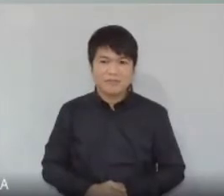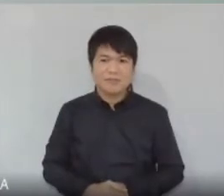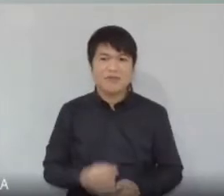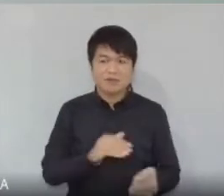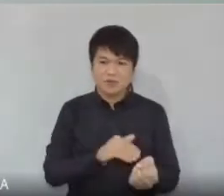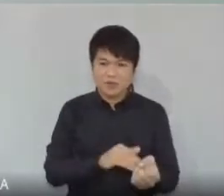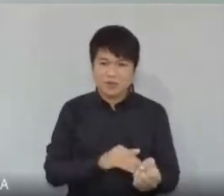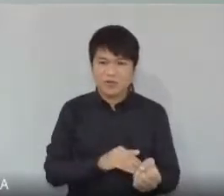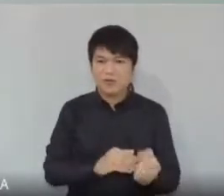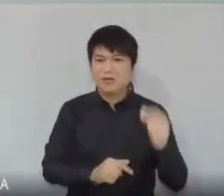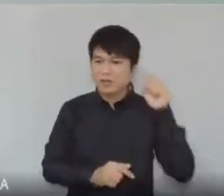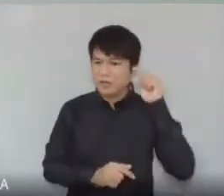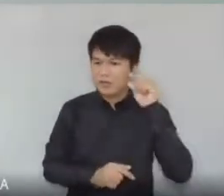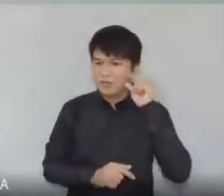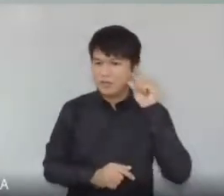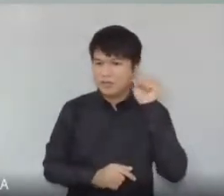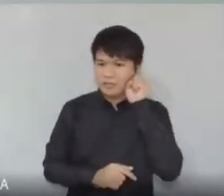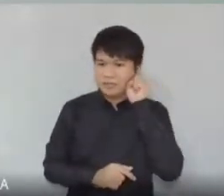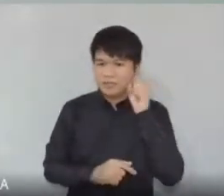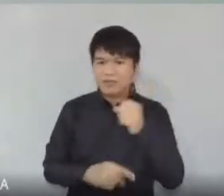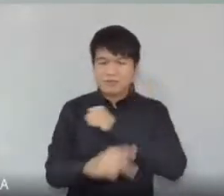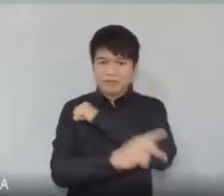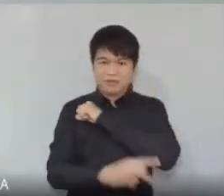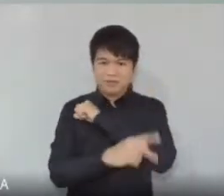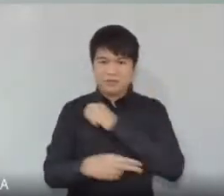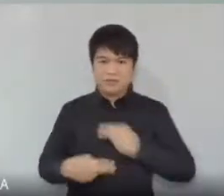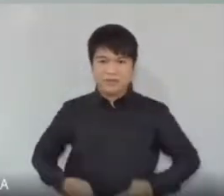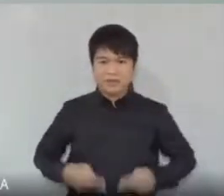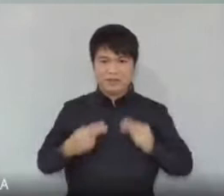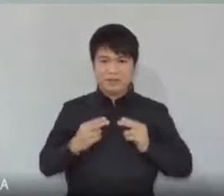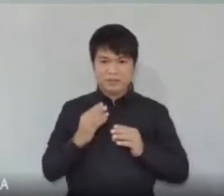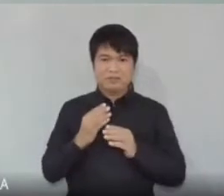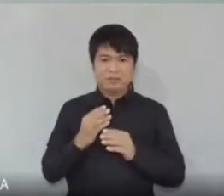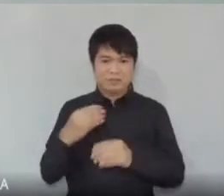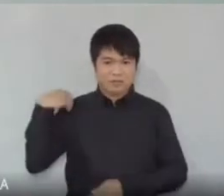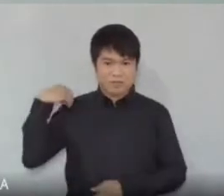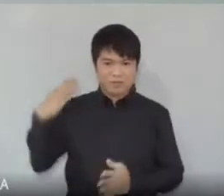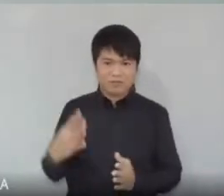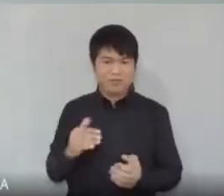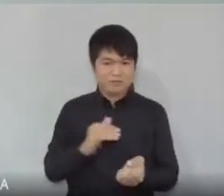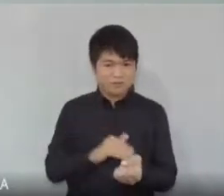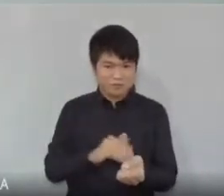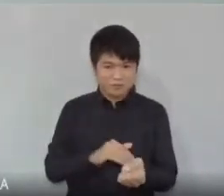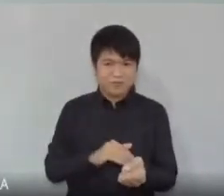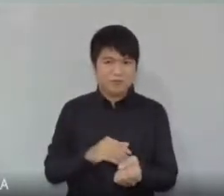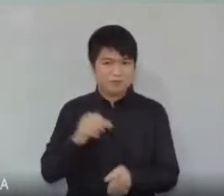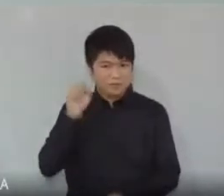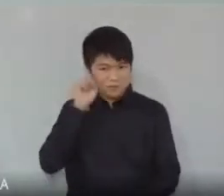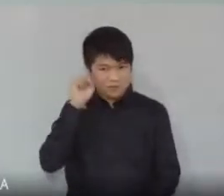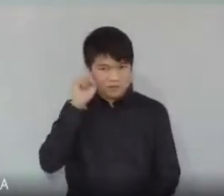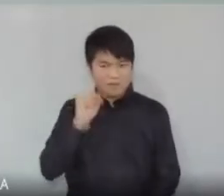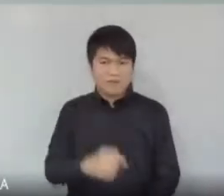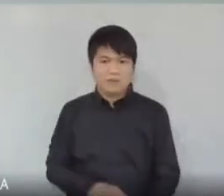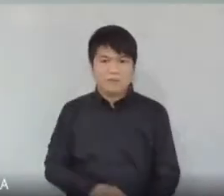Norin Osano, whom I have met previously in during our polio